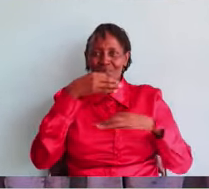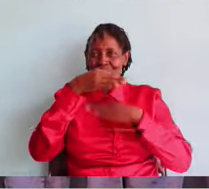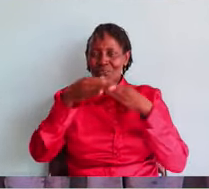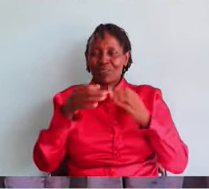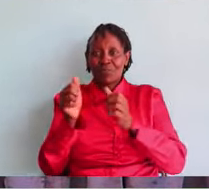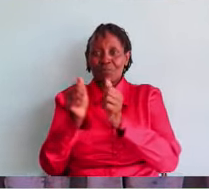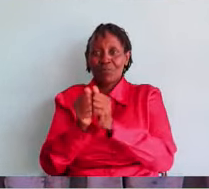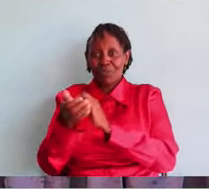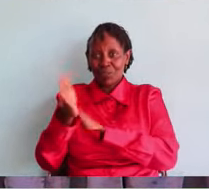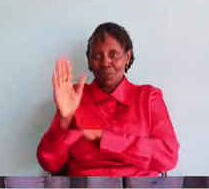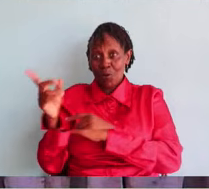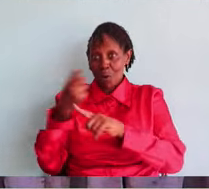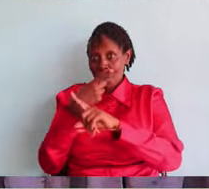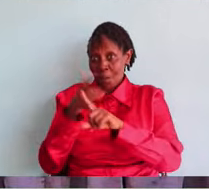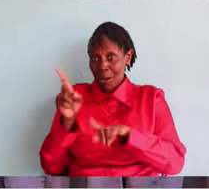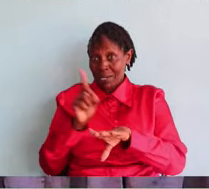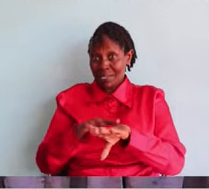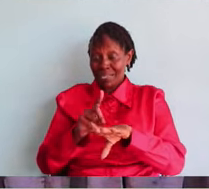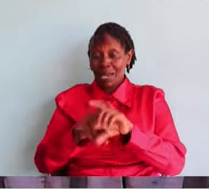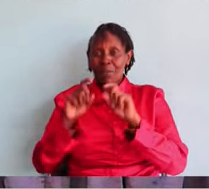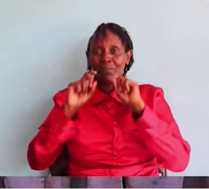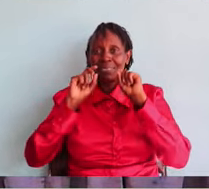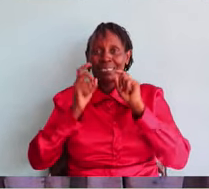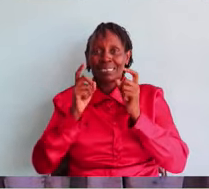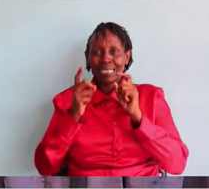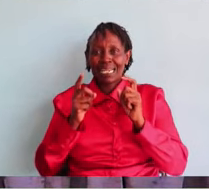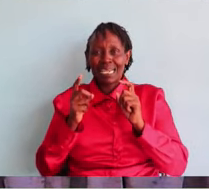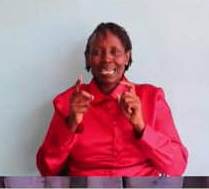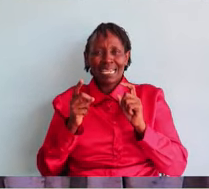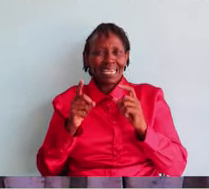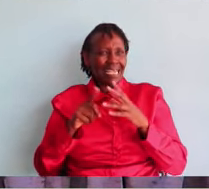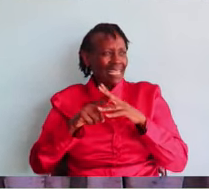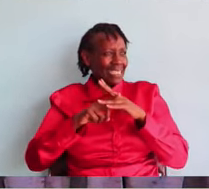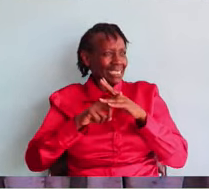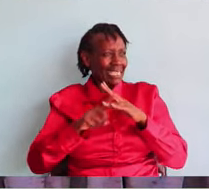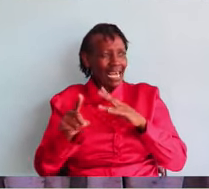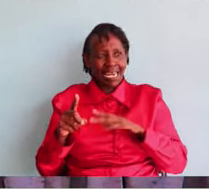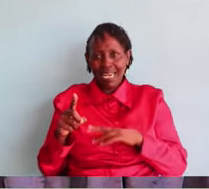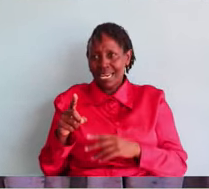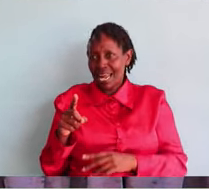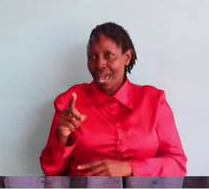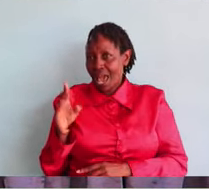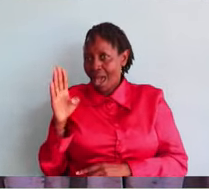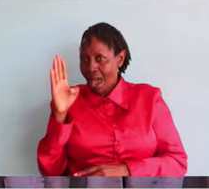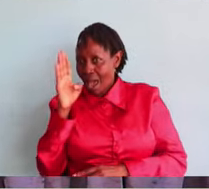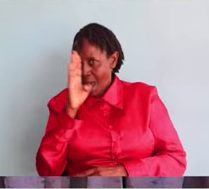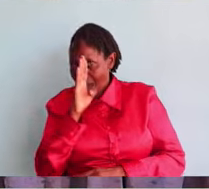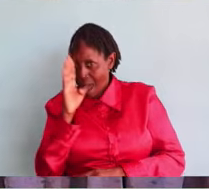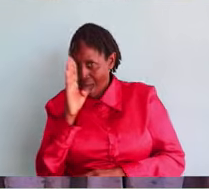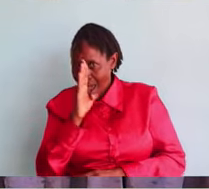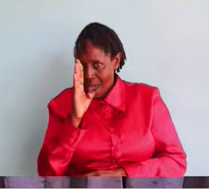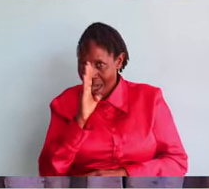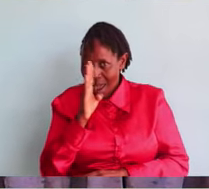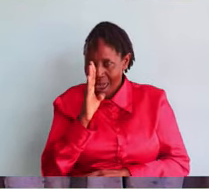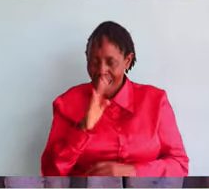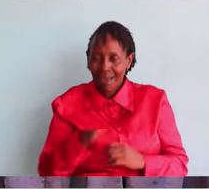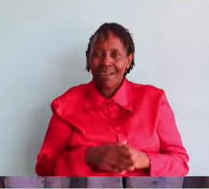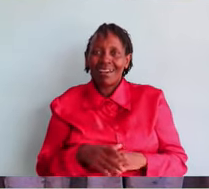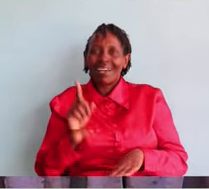But after they sinned, they started hiding from God. And so when God comes looking for